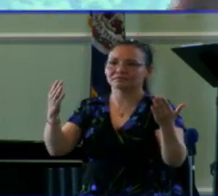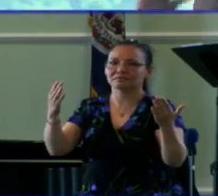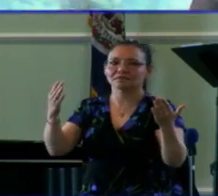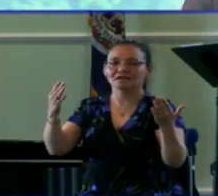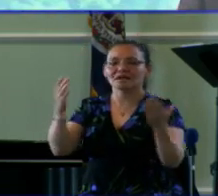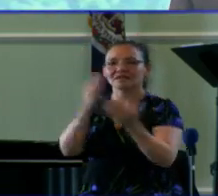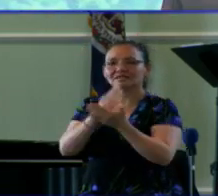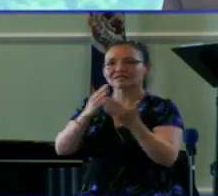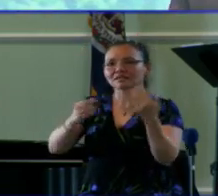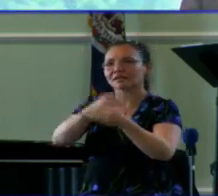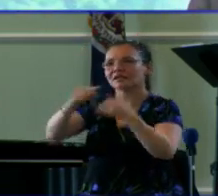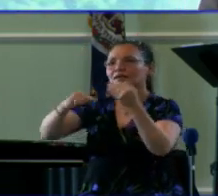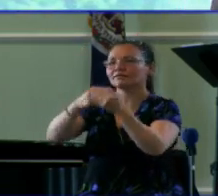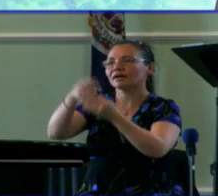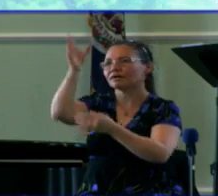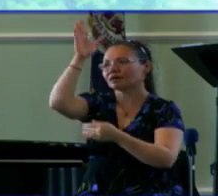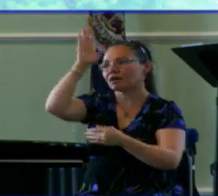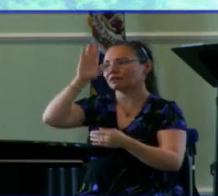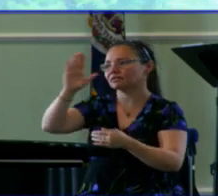Something about God.